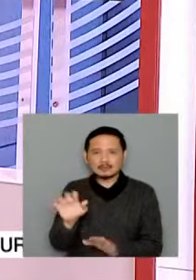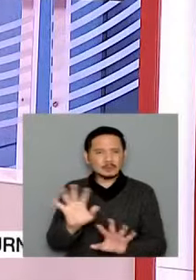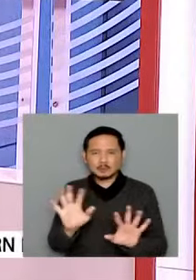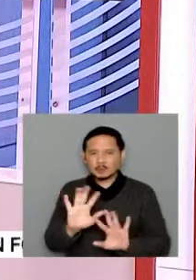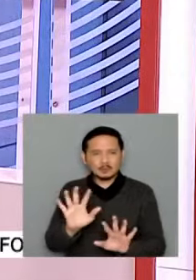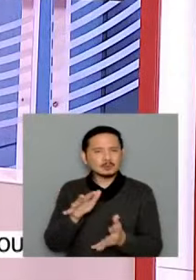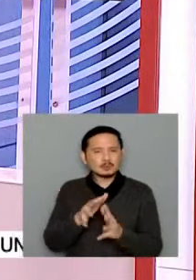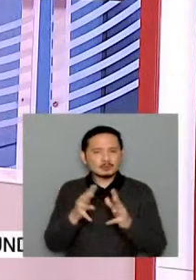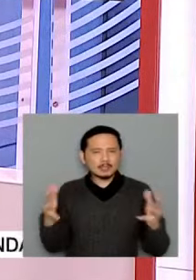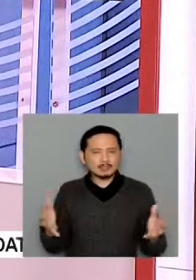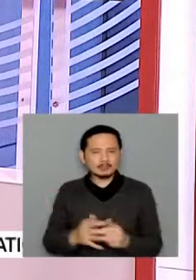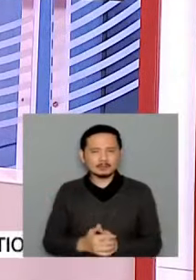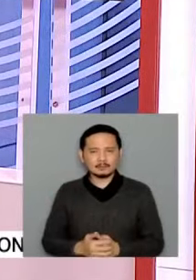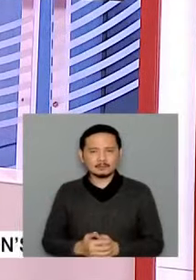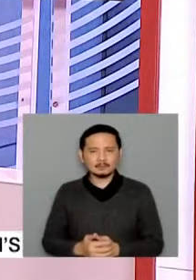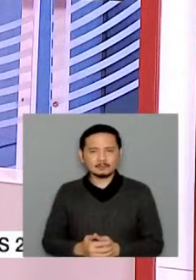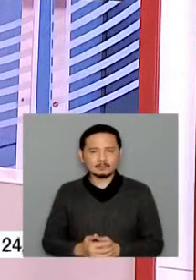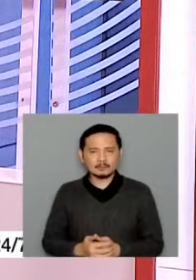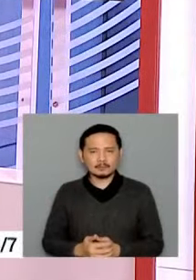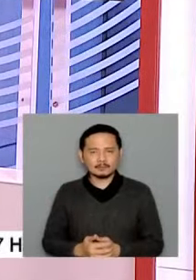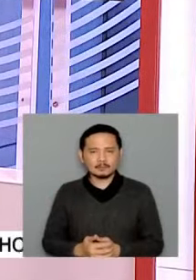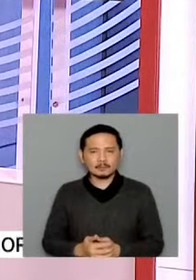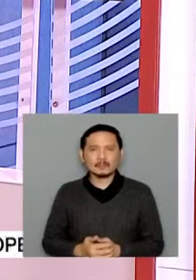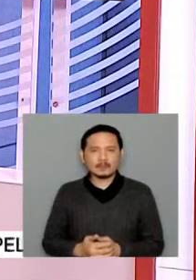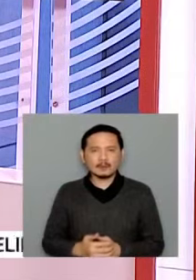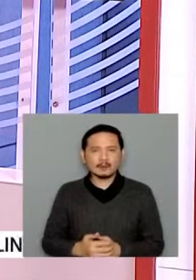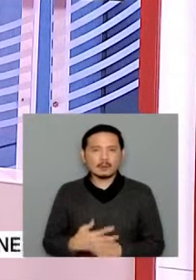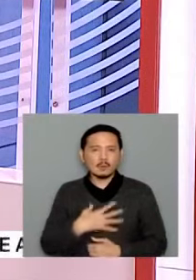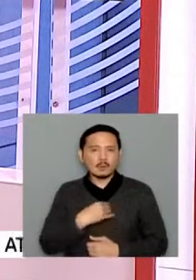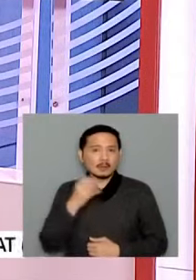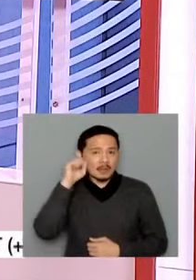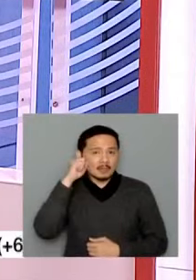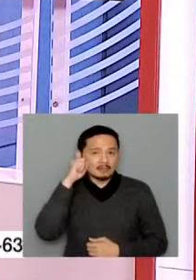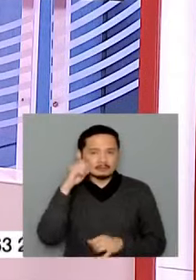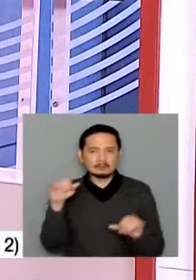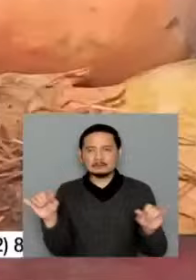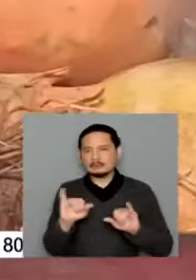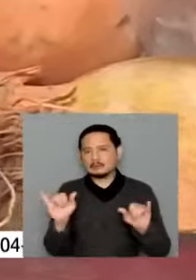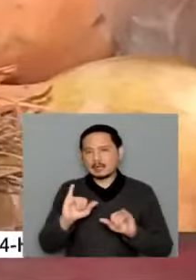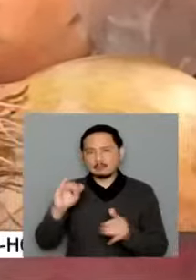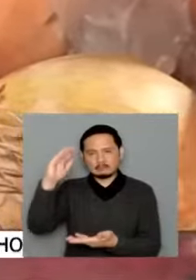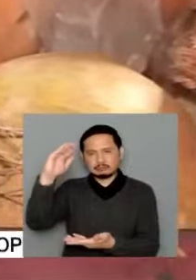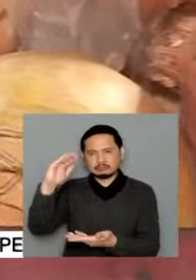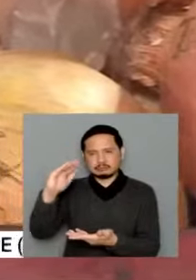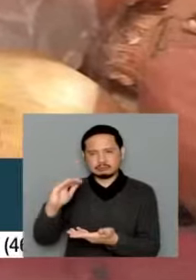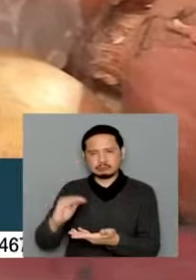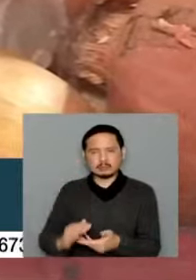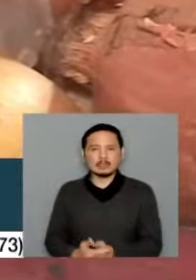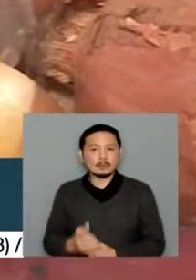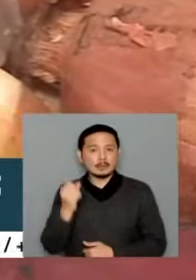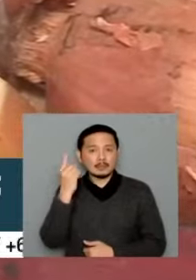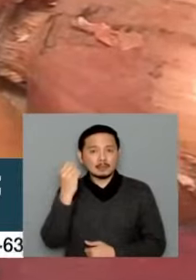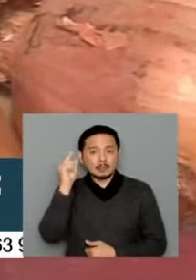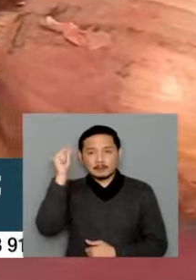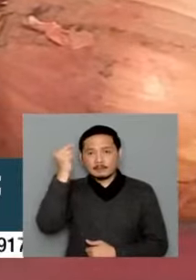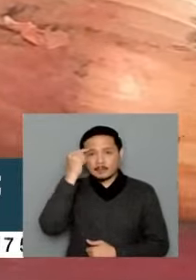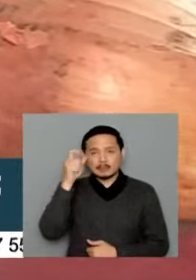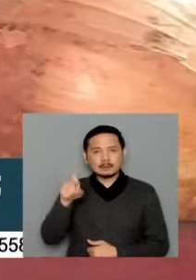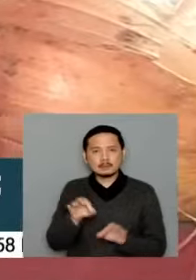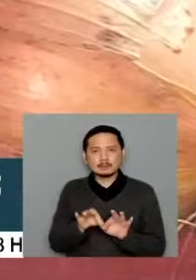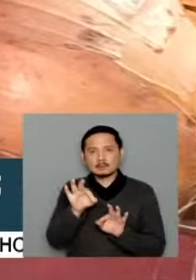Aside from sugar, supply of white onions here in the Philippines, that's also dwindling. But a farmers group says government should delay any plans to